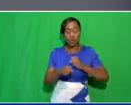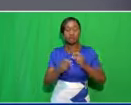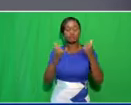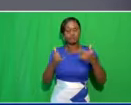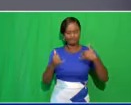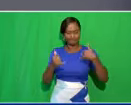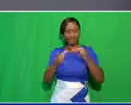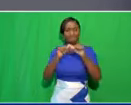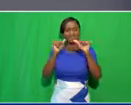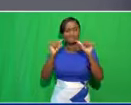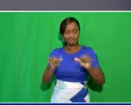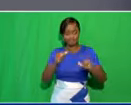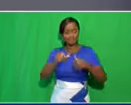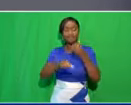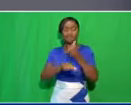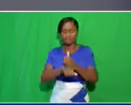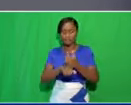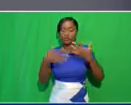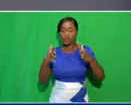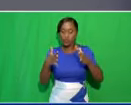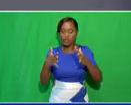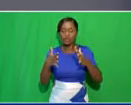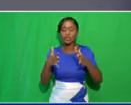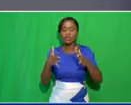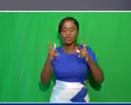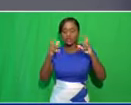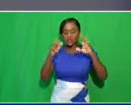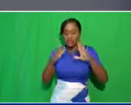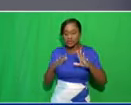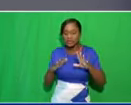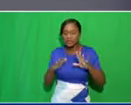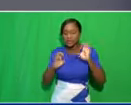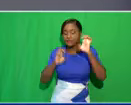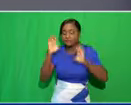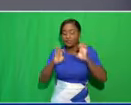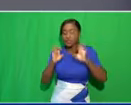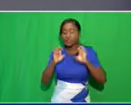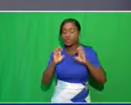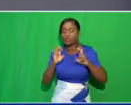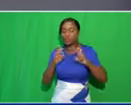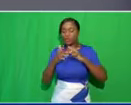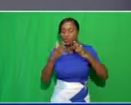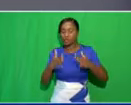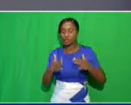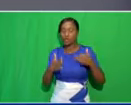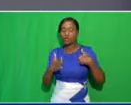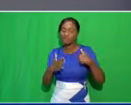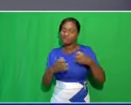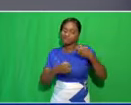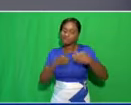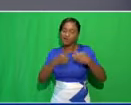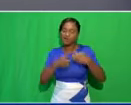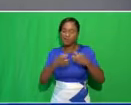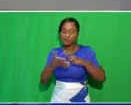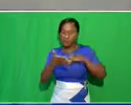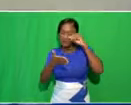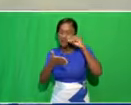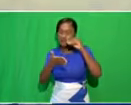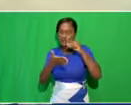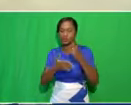place currently to really and truly diagnose and treat with students that face challenges. Okay, thank